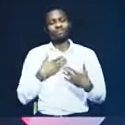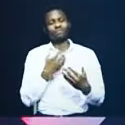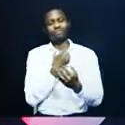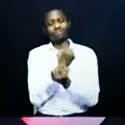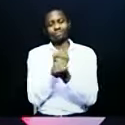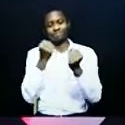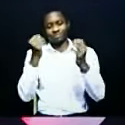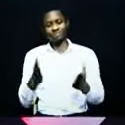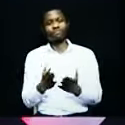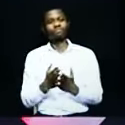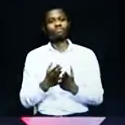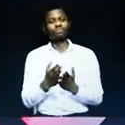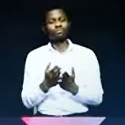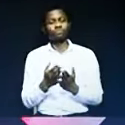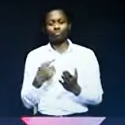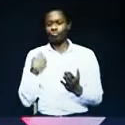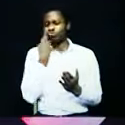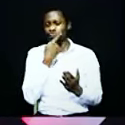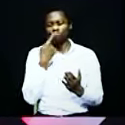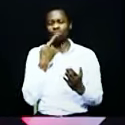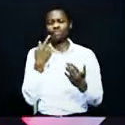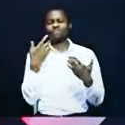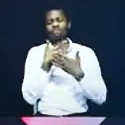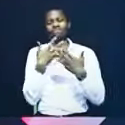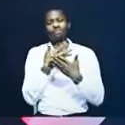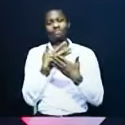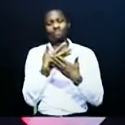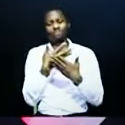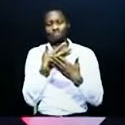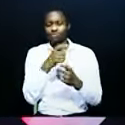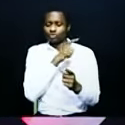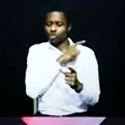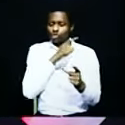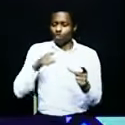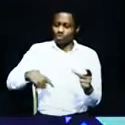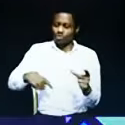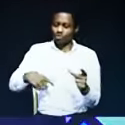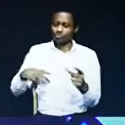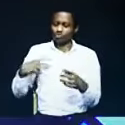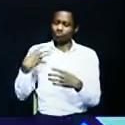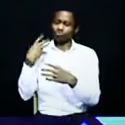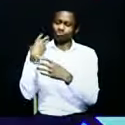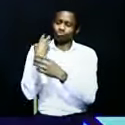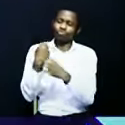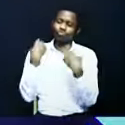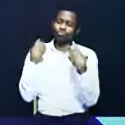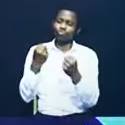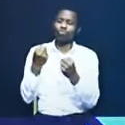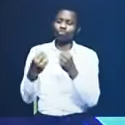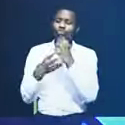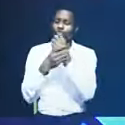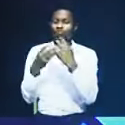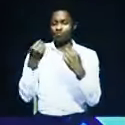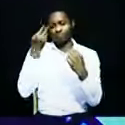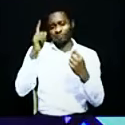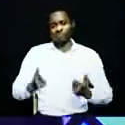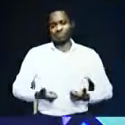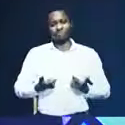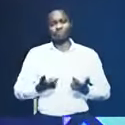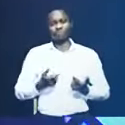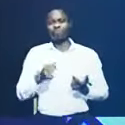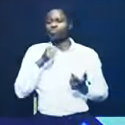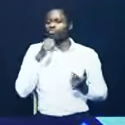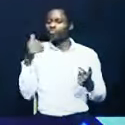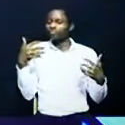Whom shall I fear? The Lord is the stronghold of my life. Of whom shall I be